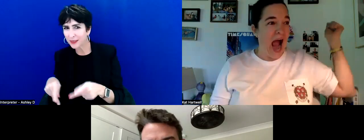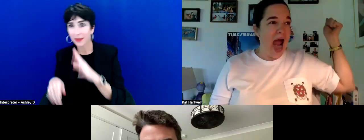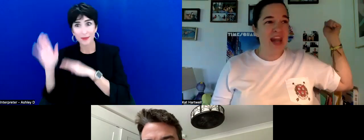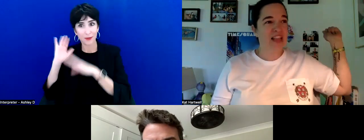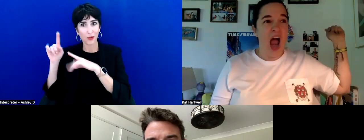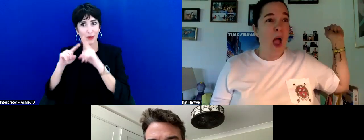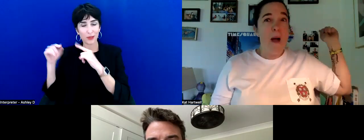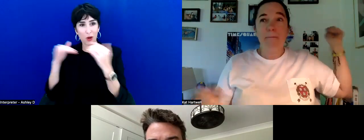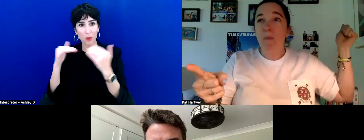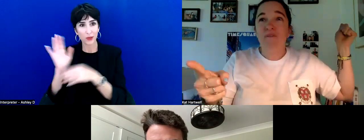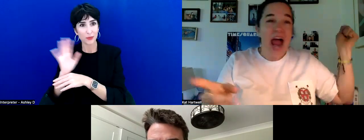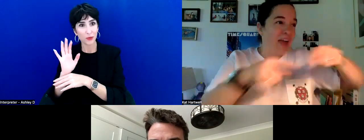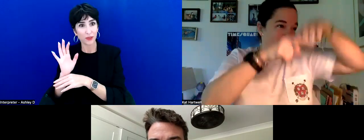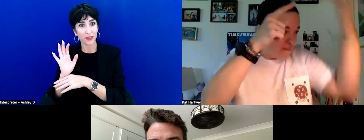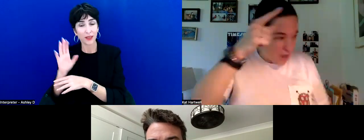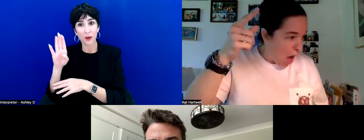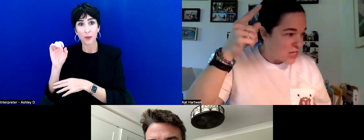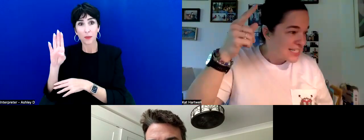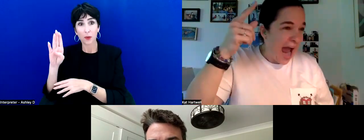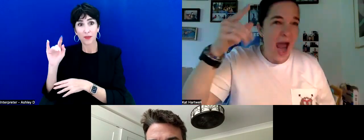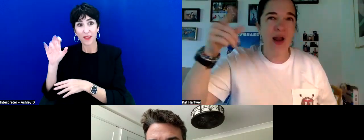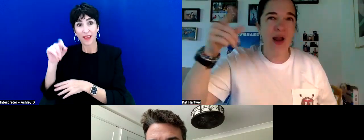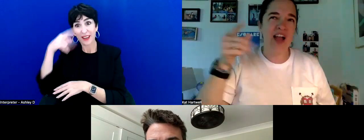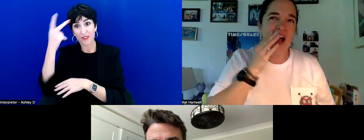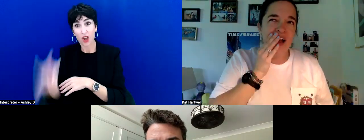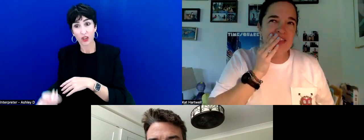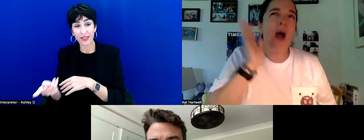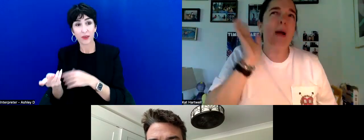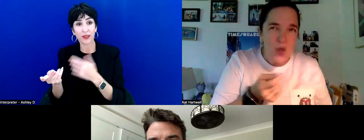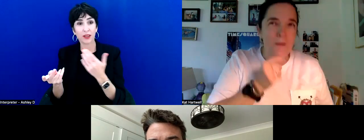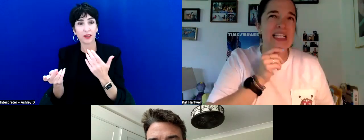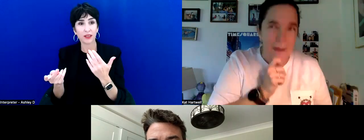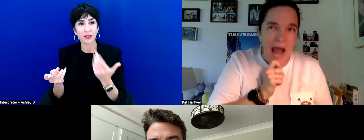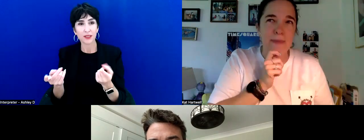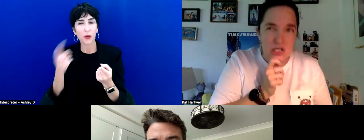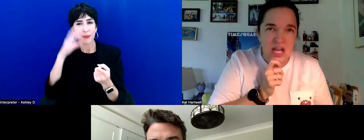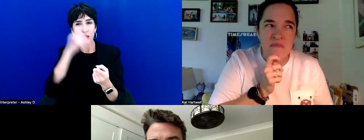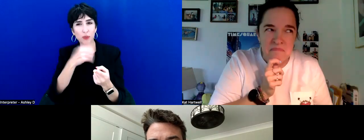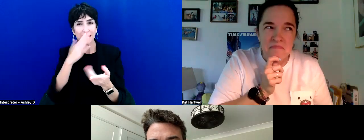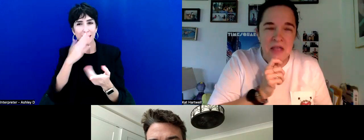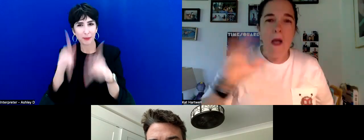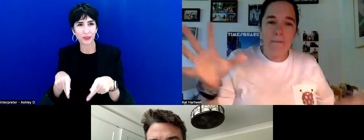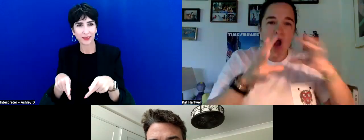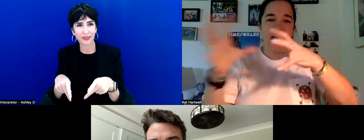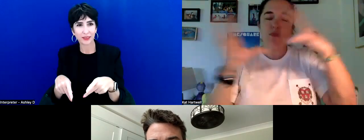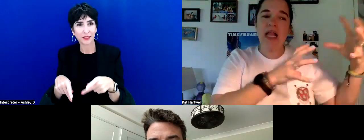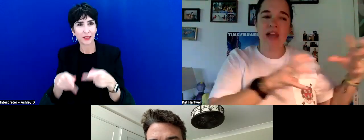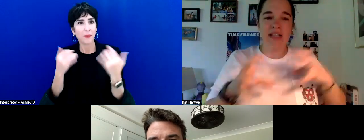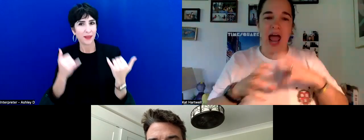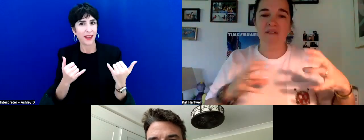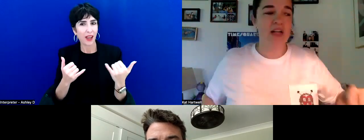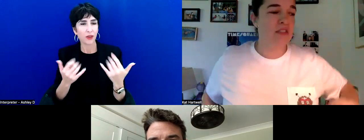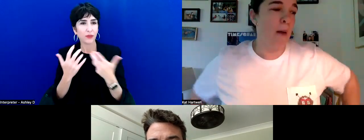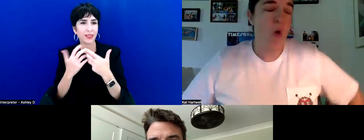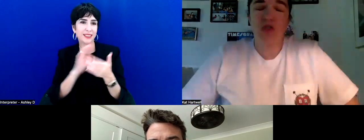movie, like Han is like Boba Fett and he bows down. I was like, so I'm assuming he's a bad person. But it's really